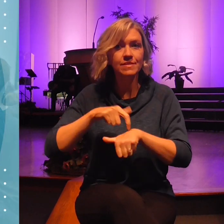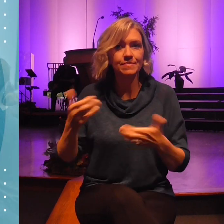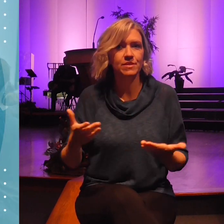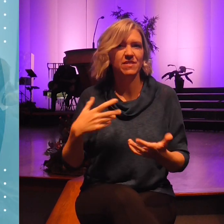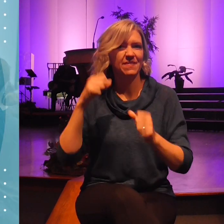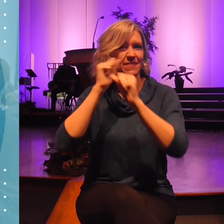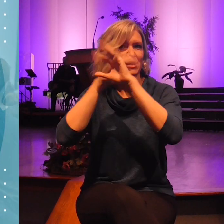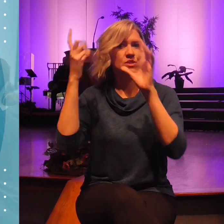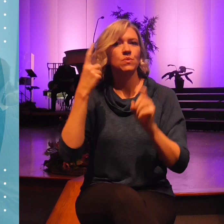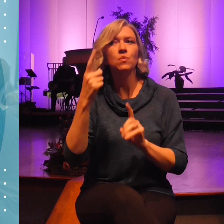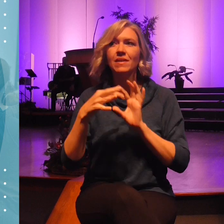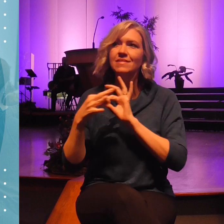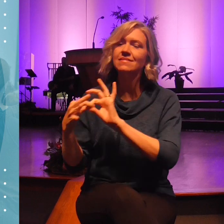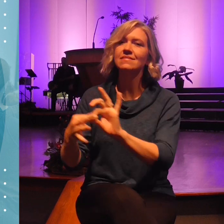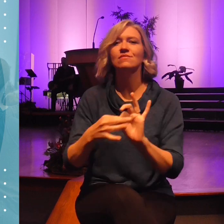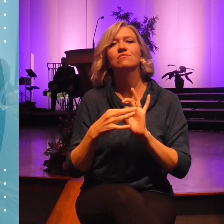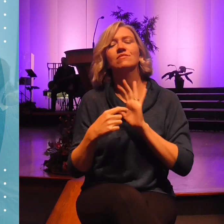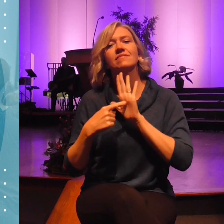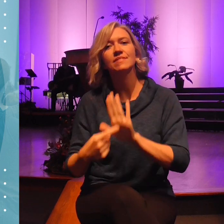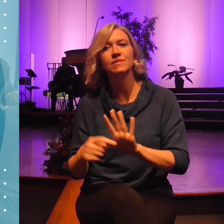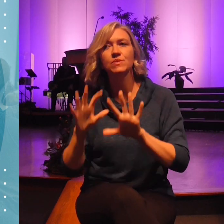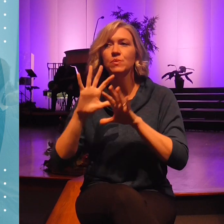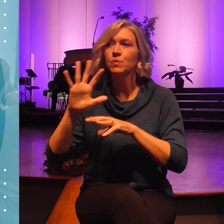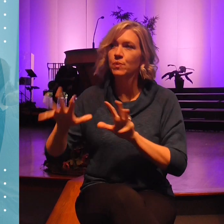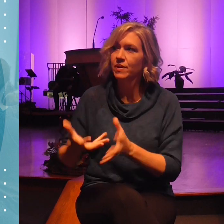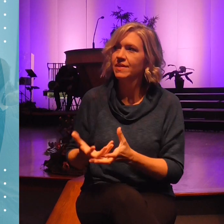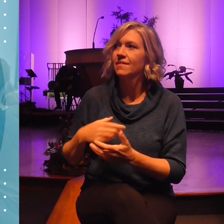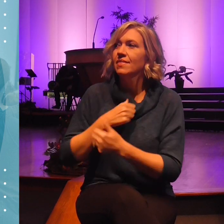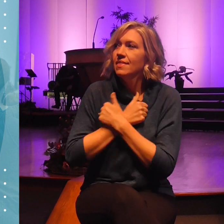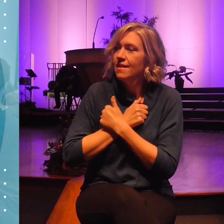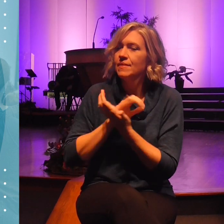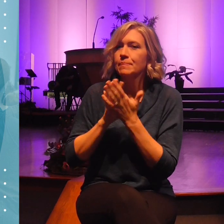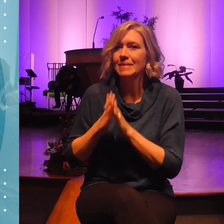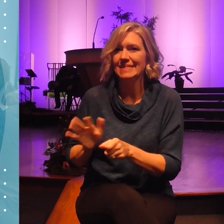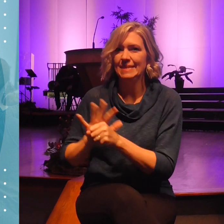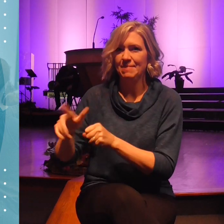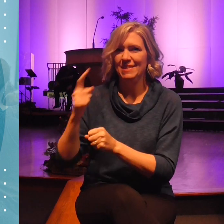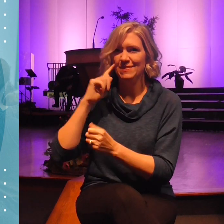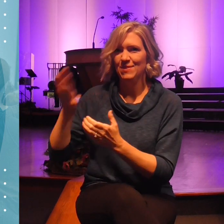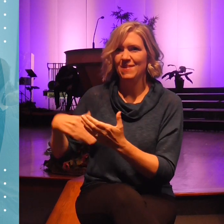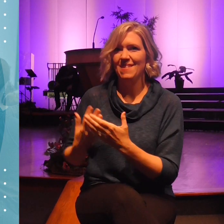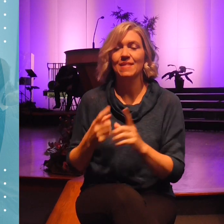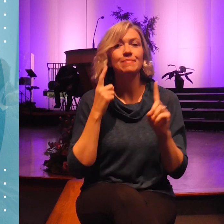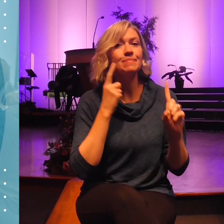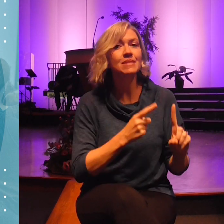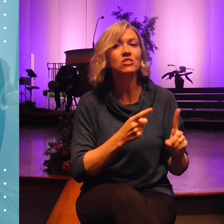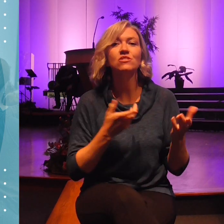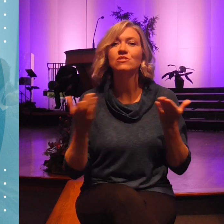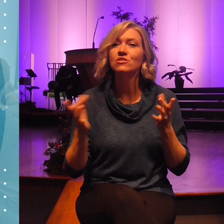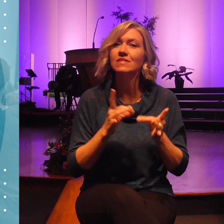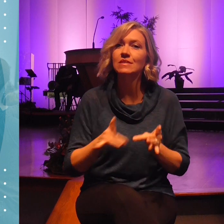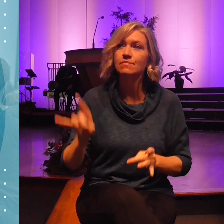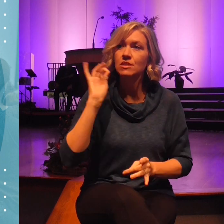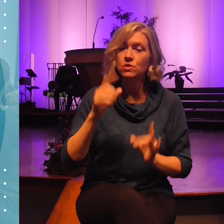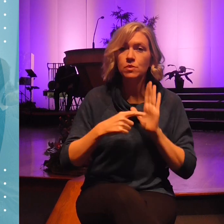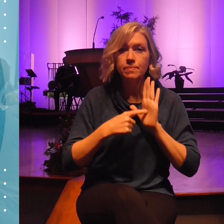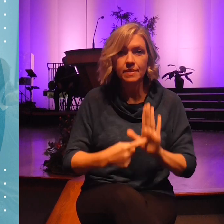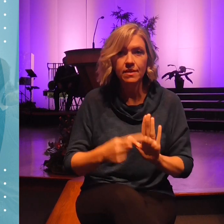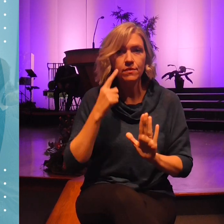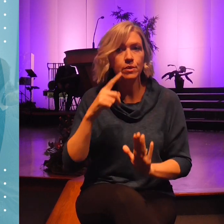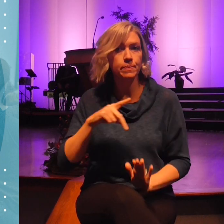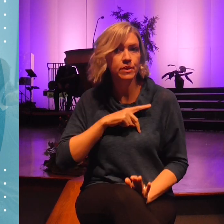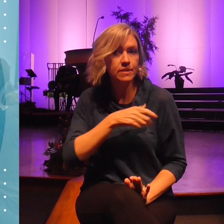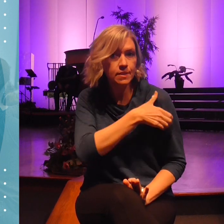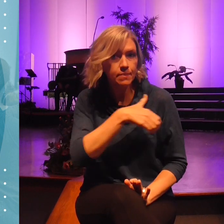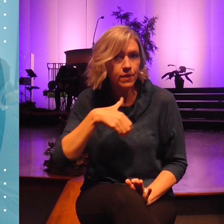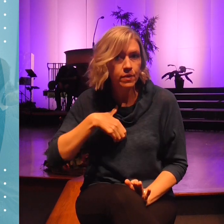vision, Oneness Revealed, a world of love, peace, and abundance for all. Our mission, to serve as a spiritual beacon for personal